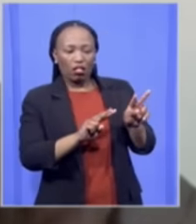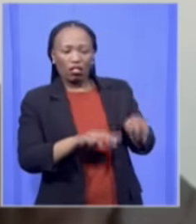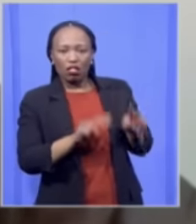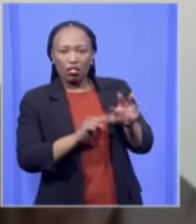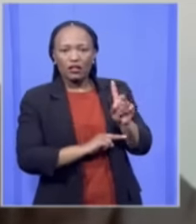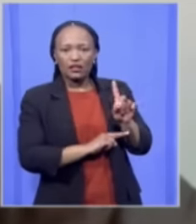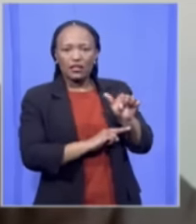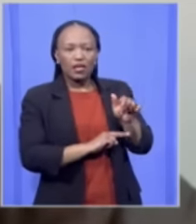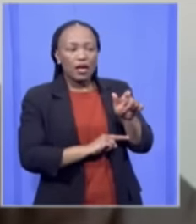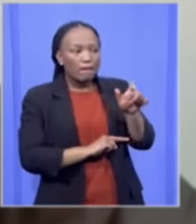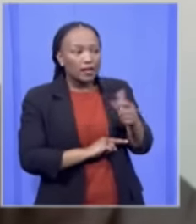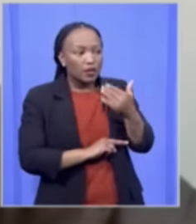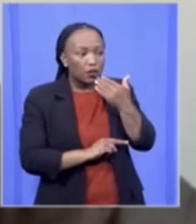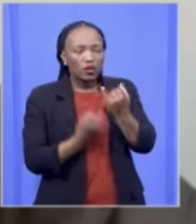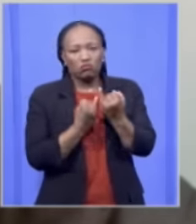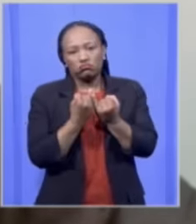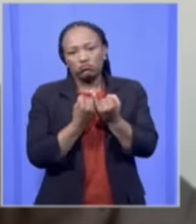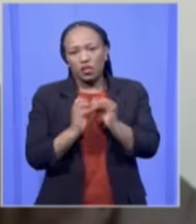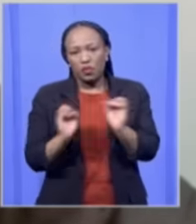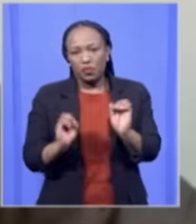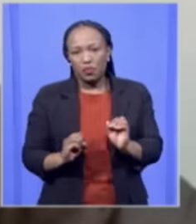enough to contest.